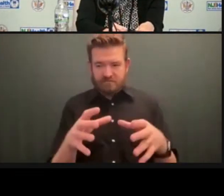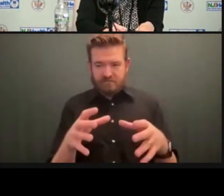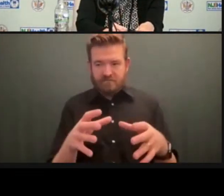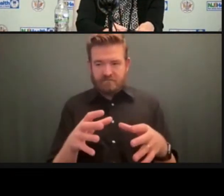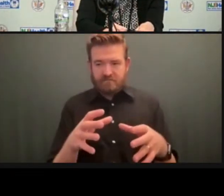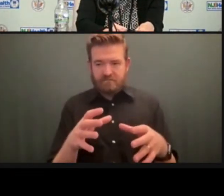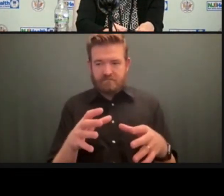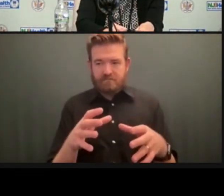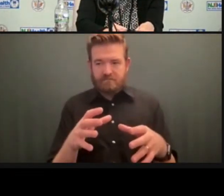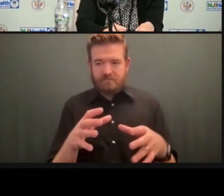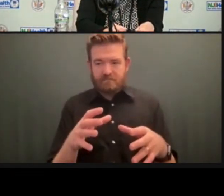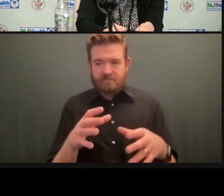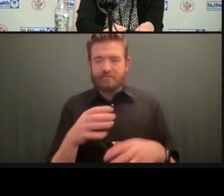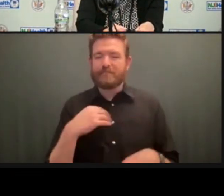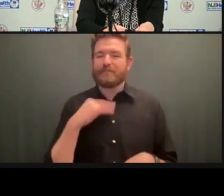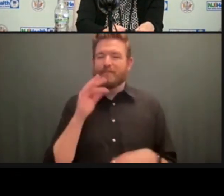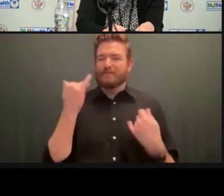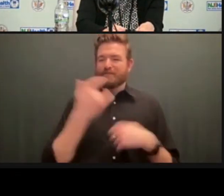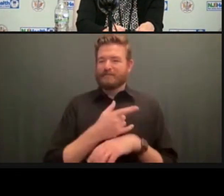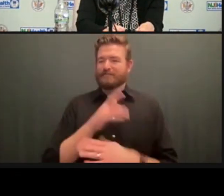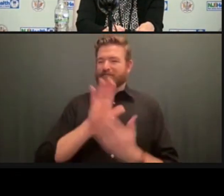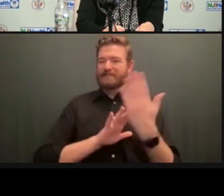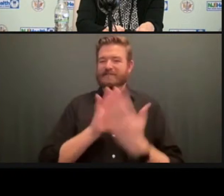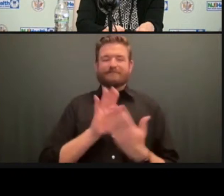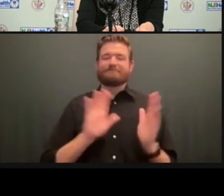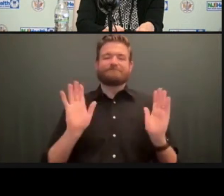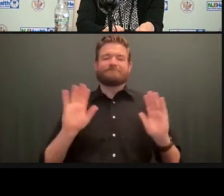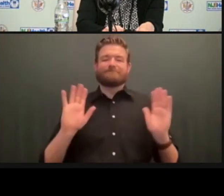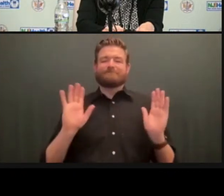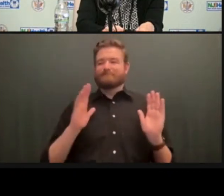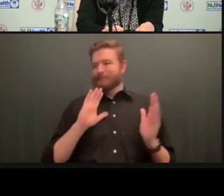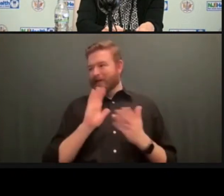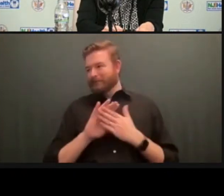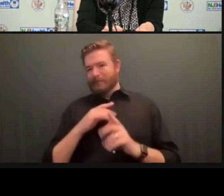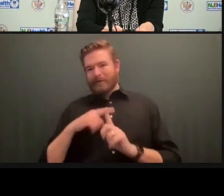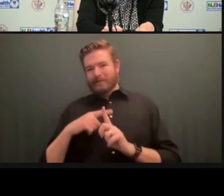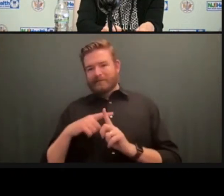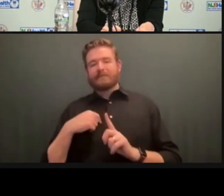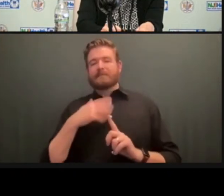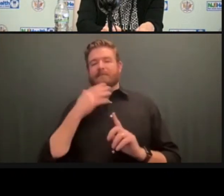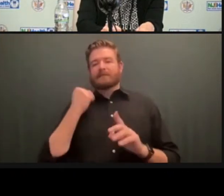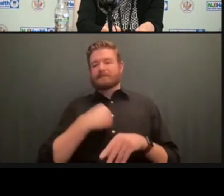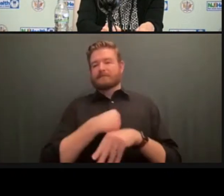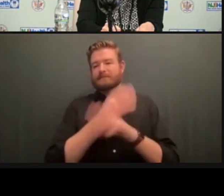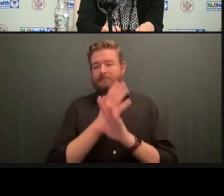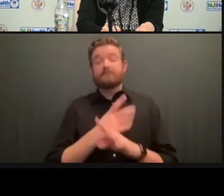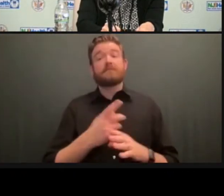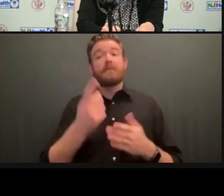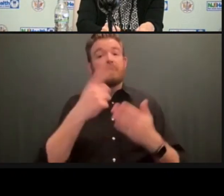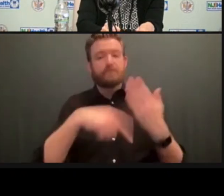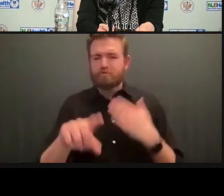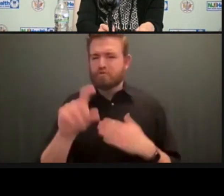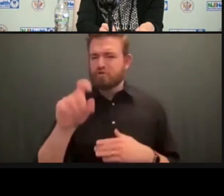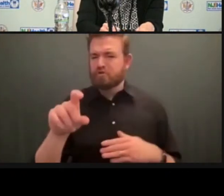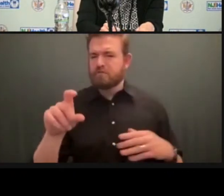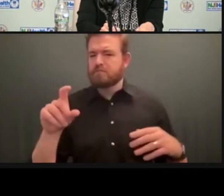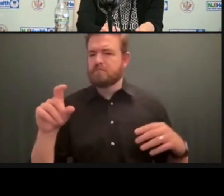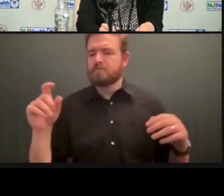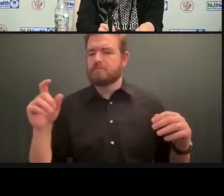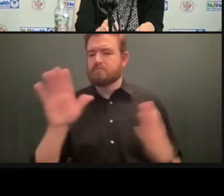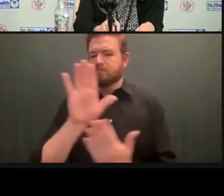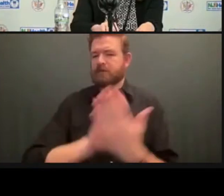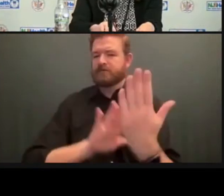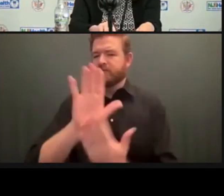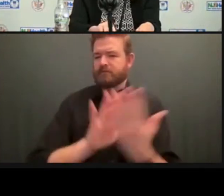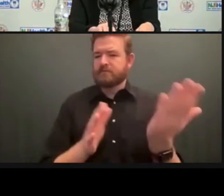be. But we'll be together, unless you hear otherwise, a week from today at the War Memorial, 1 o'clock in our